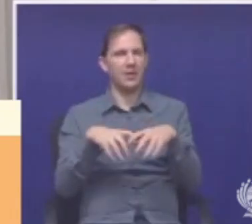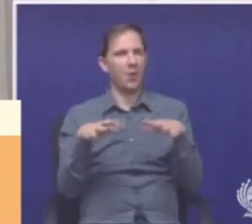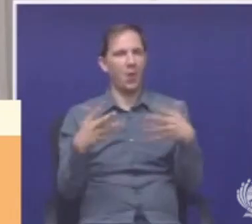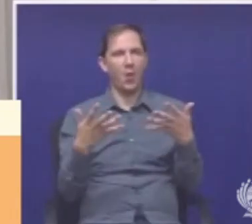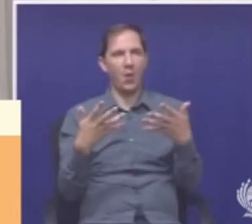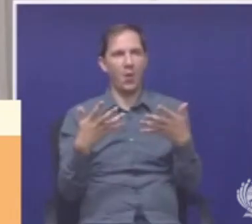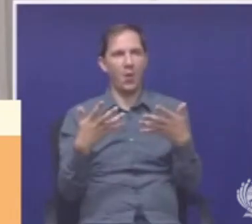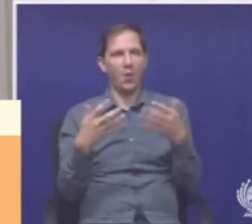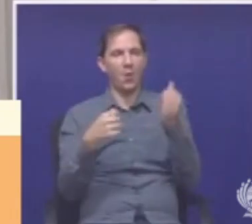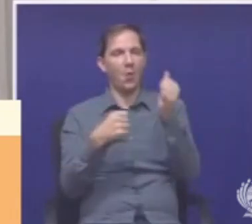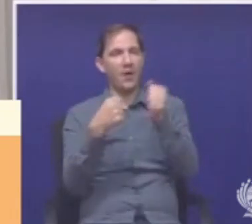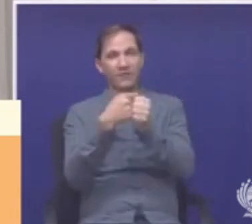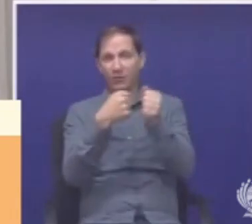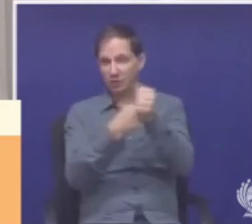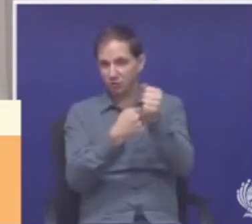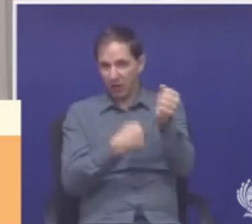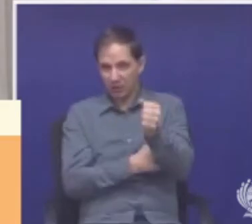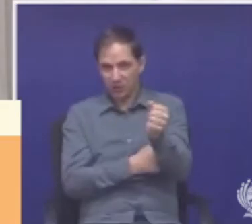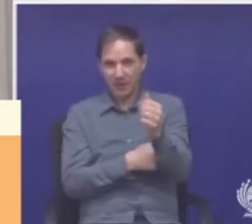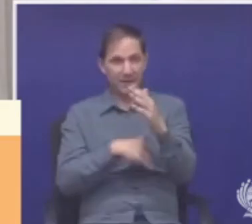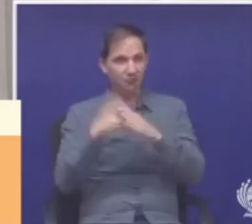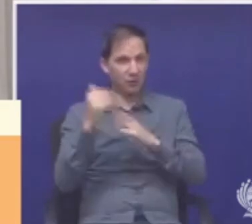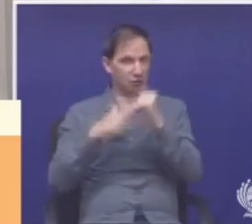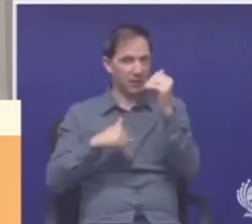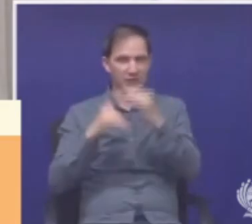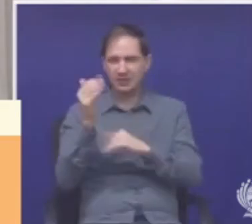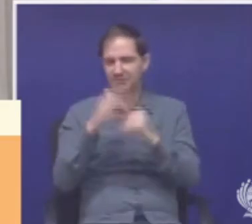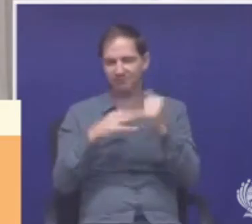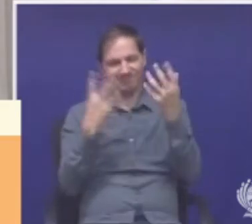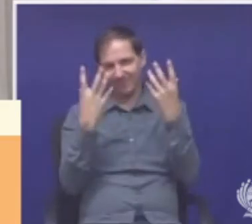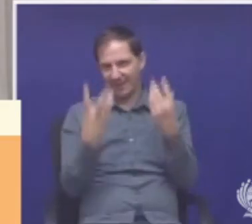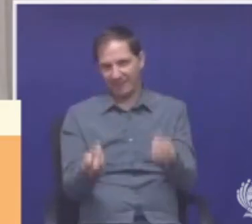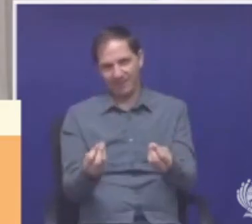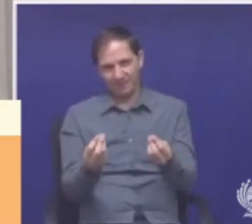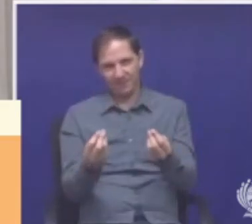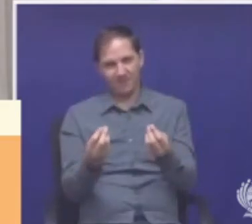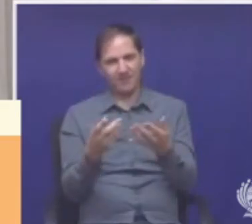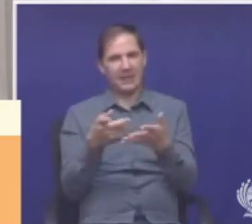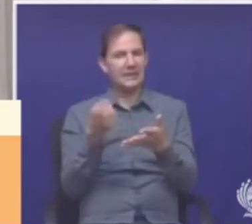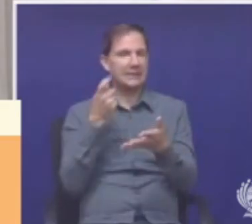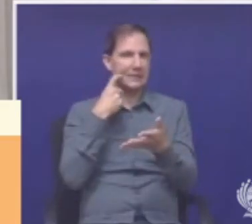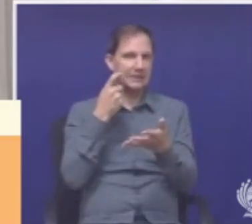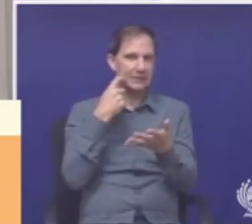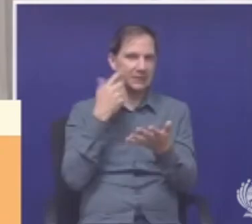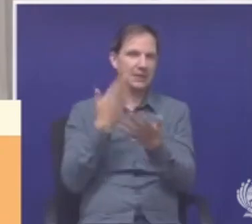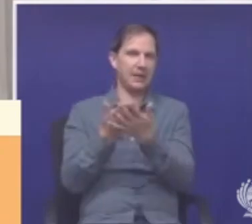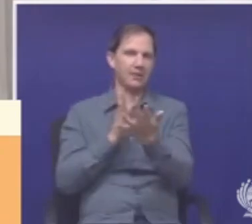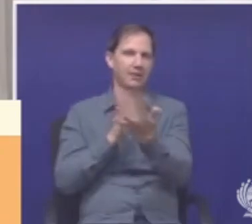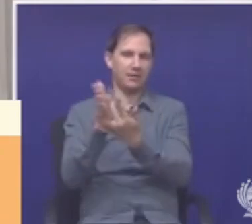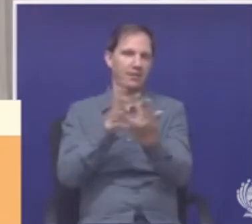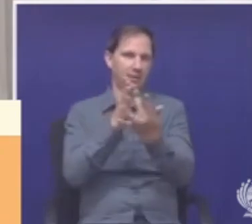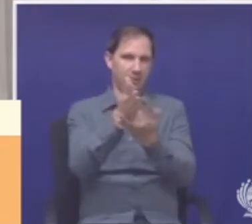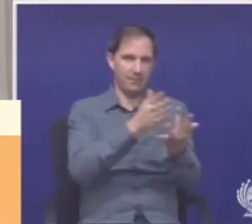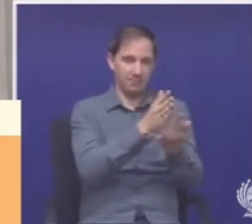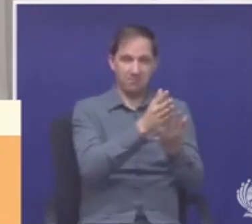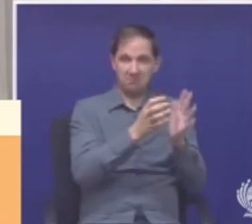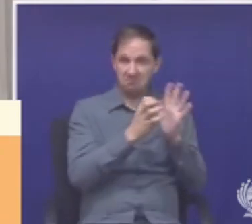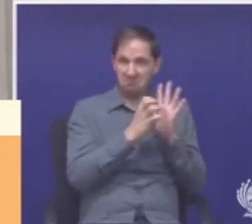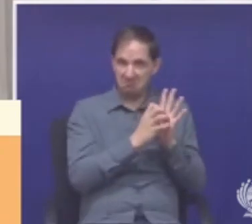linkages of infrastructure that would allow us to be able to move these products into other countries. By way of